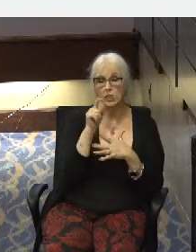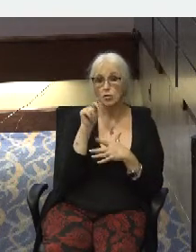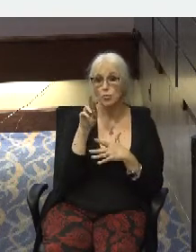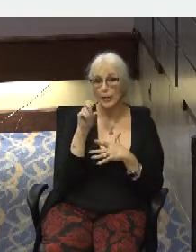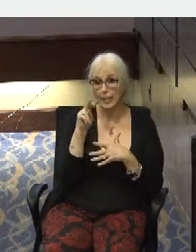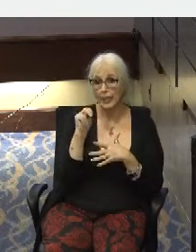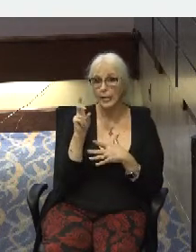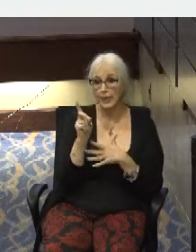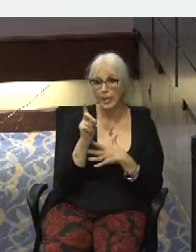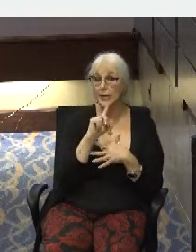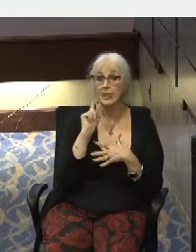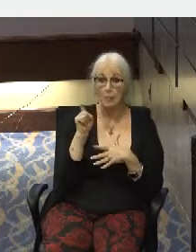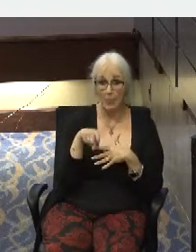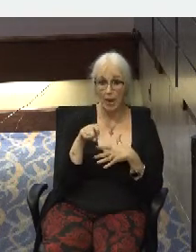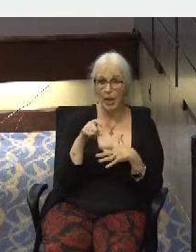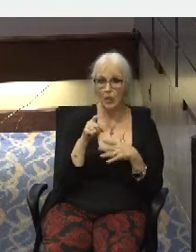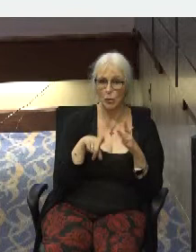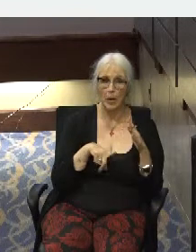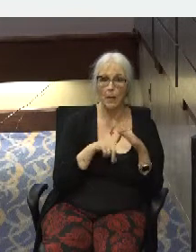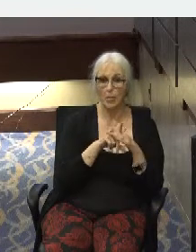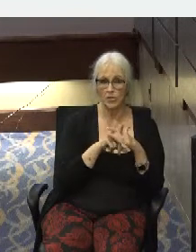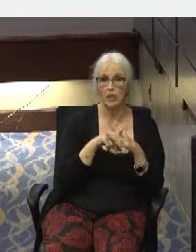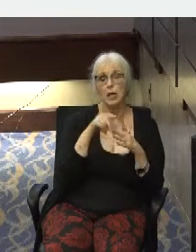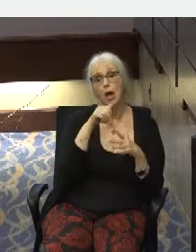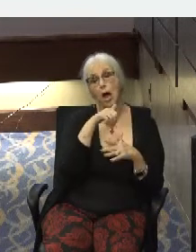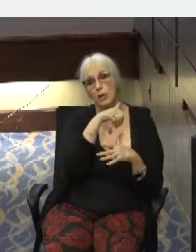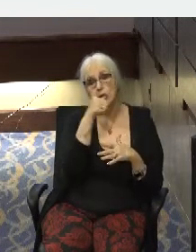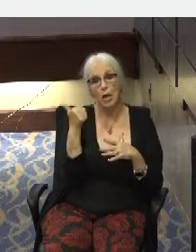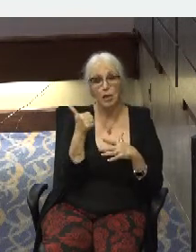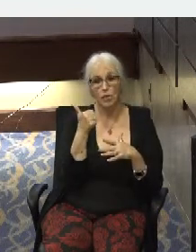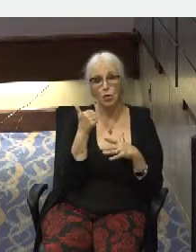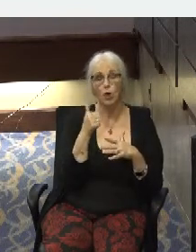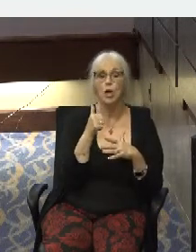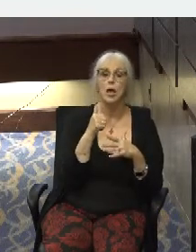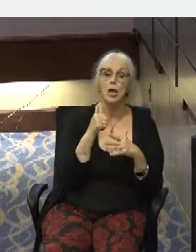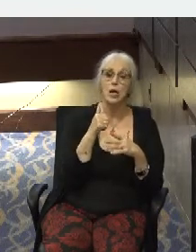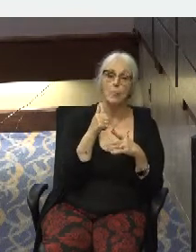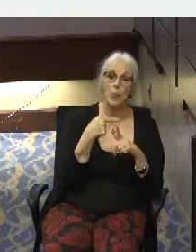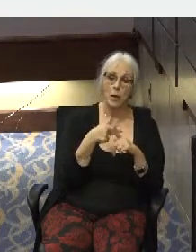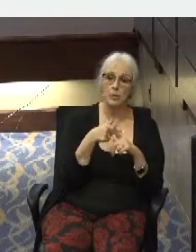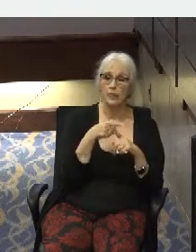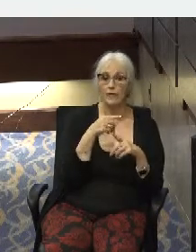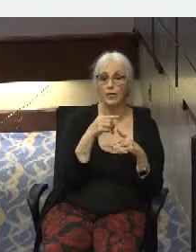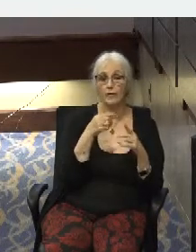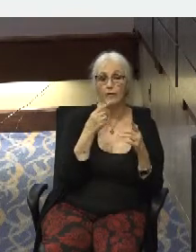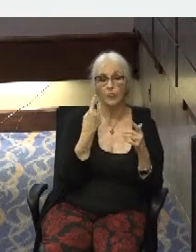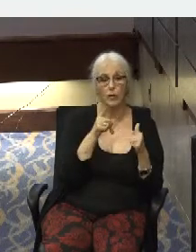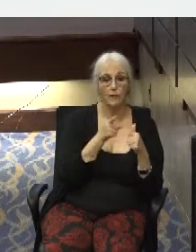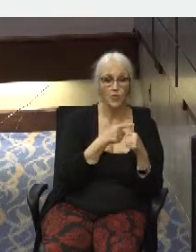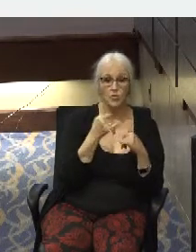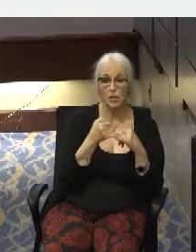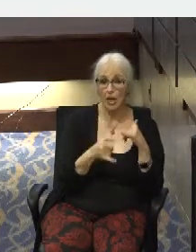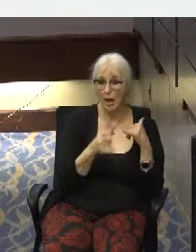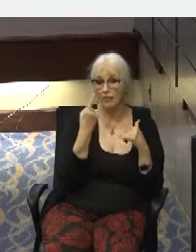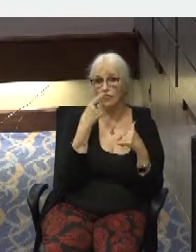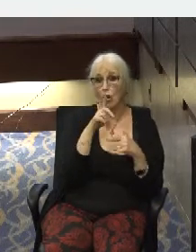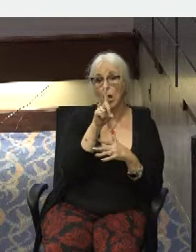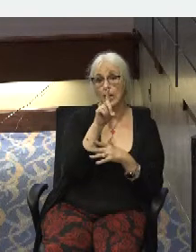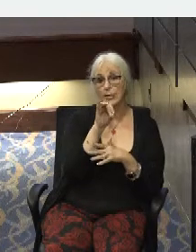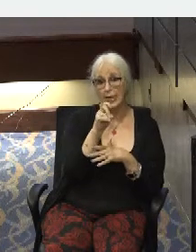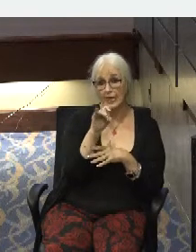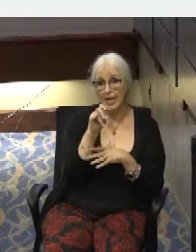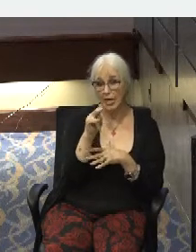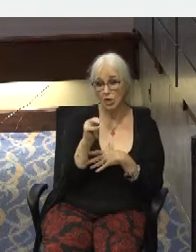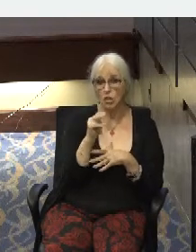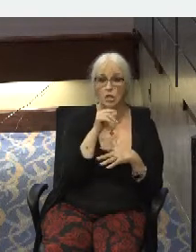as it comes up. Another key aspect of microtransit is that it can serve as the first and last mile solution for destinations, again, not well